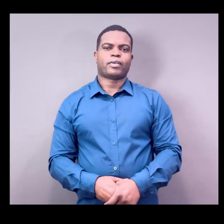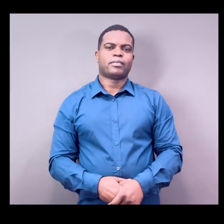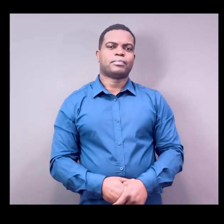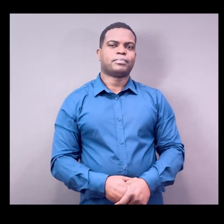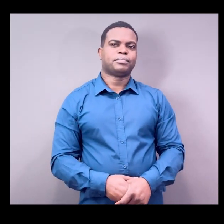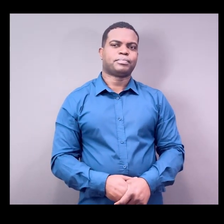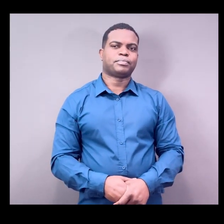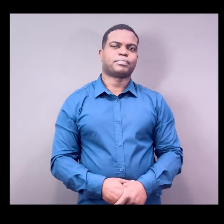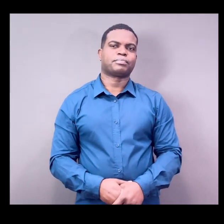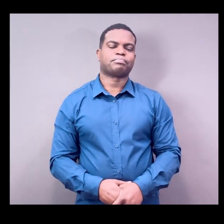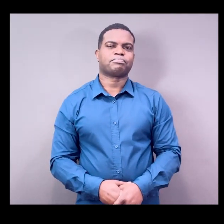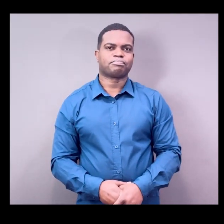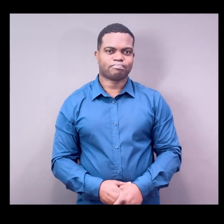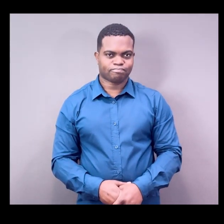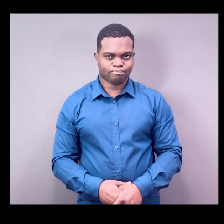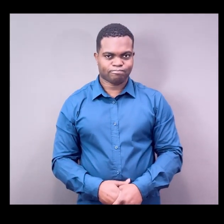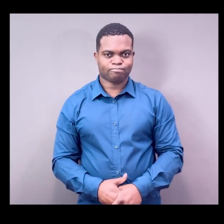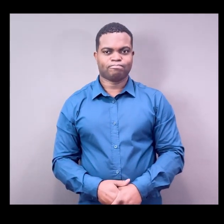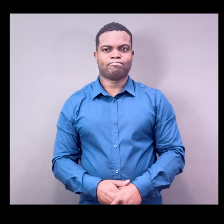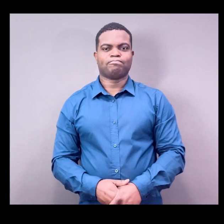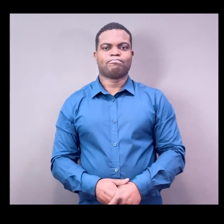So that is that